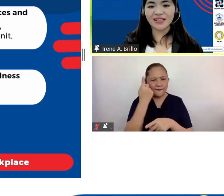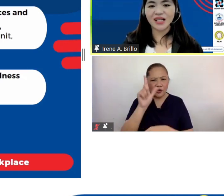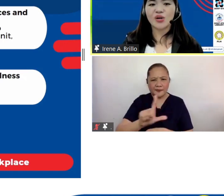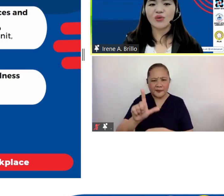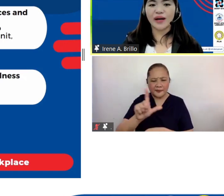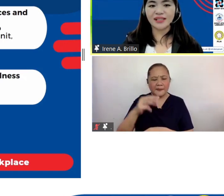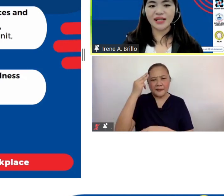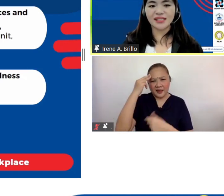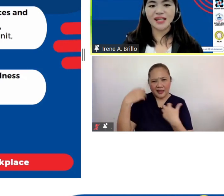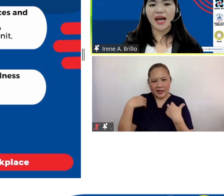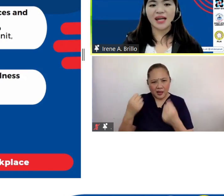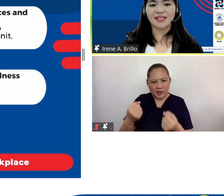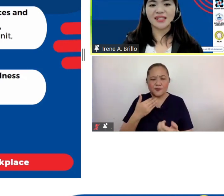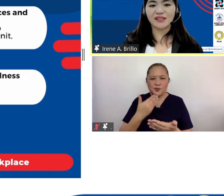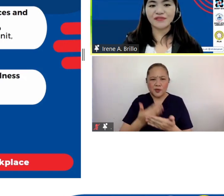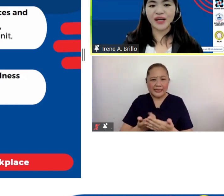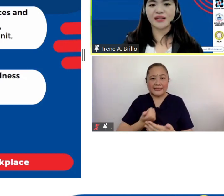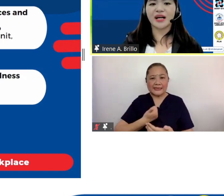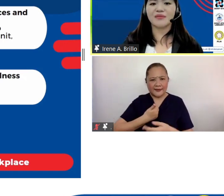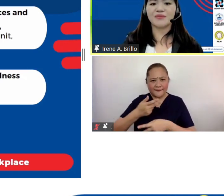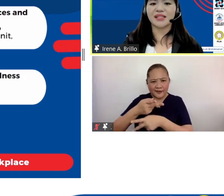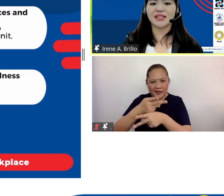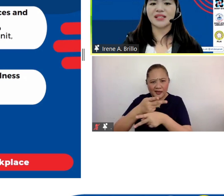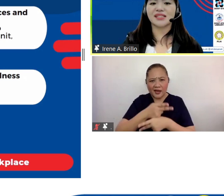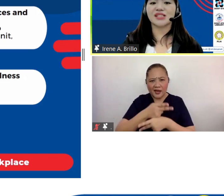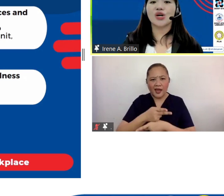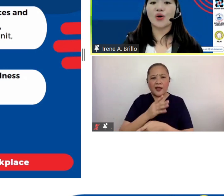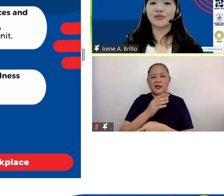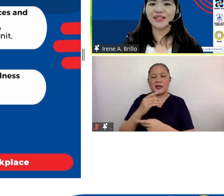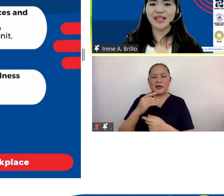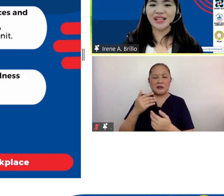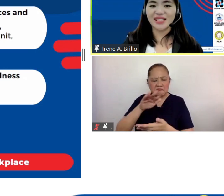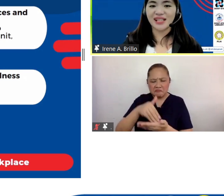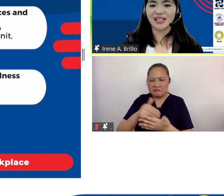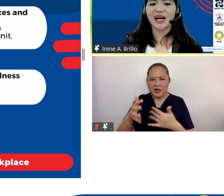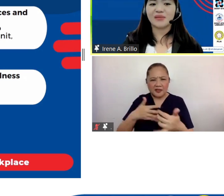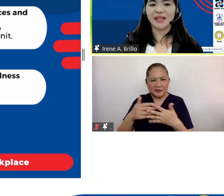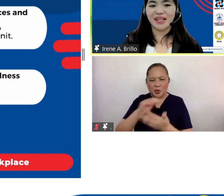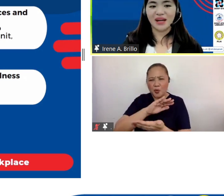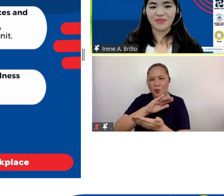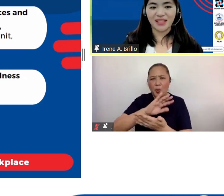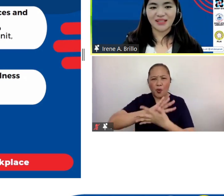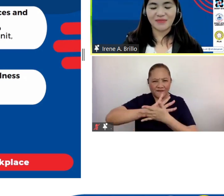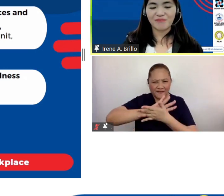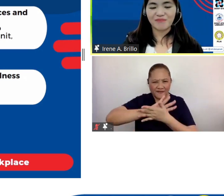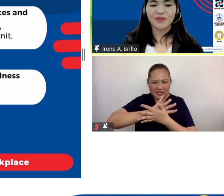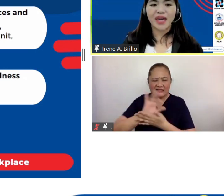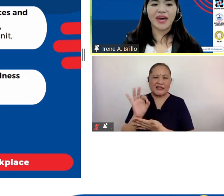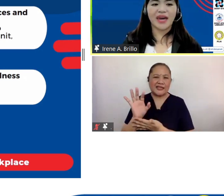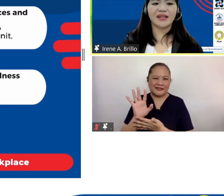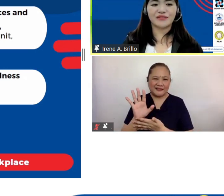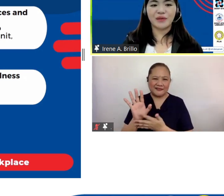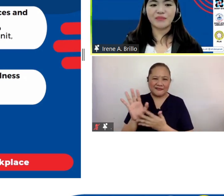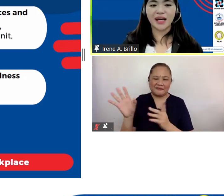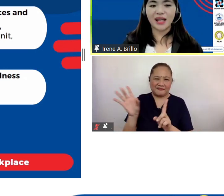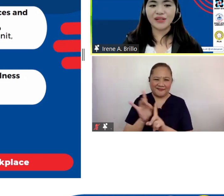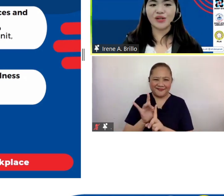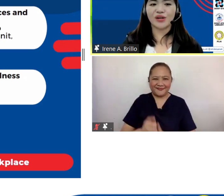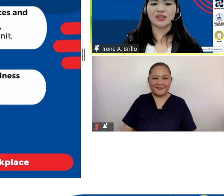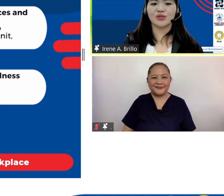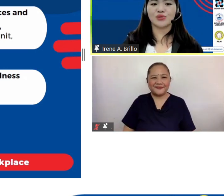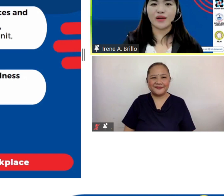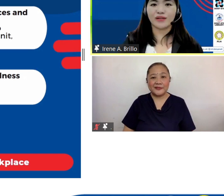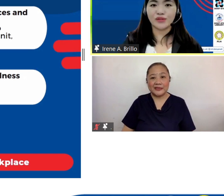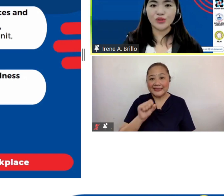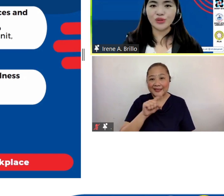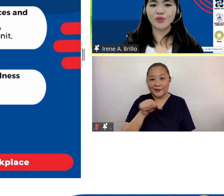health, wellness, and self-care amidst COVID-19 pandemic. And from 11 o'clock